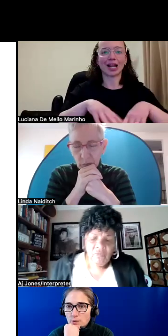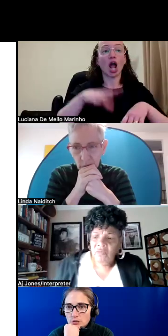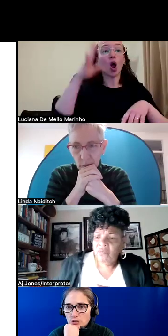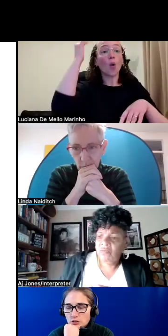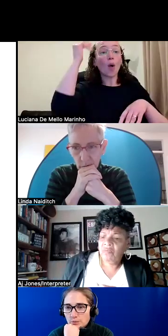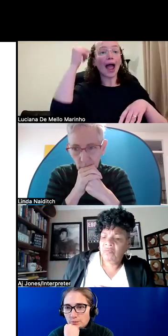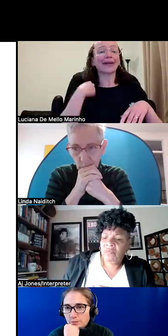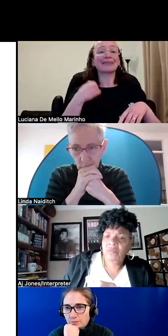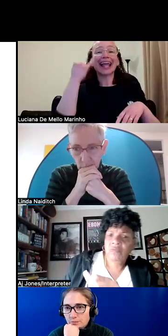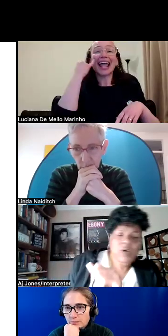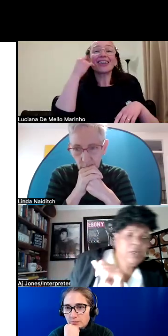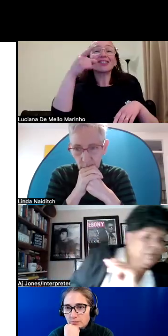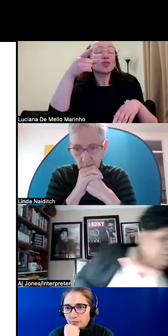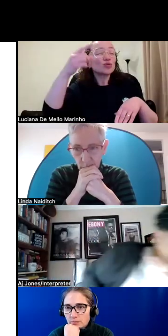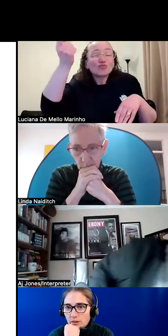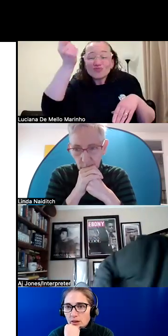any procedure.